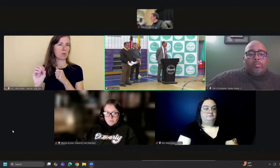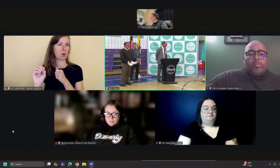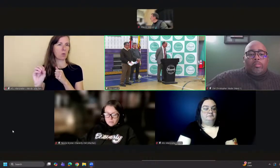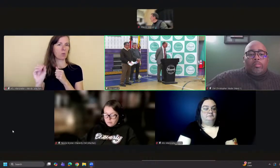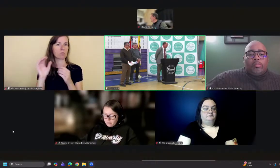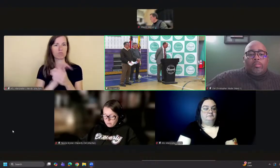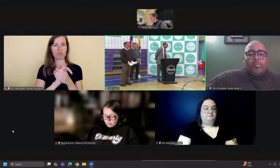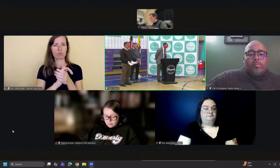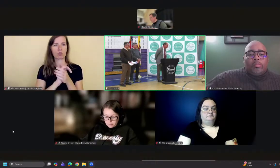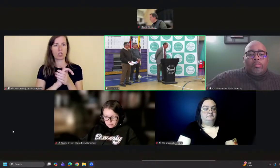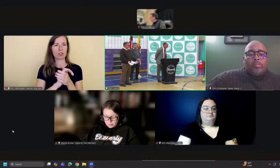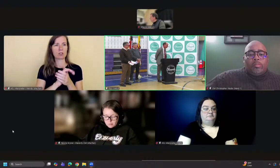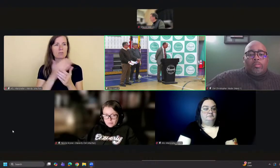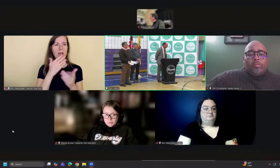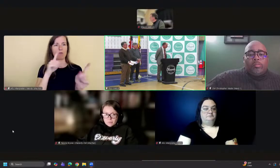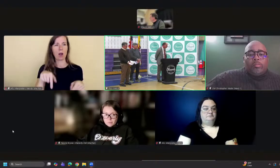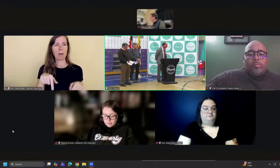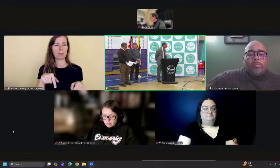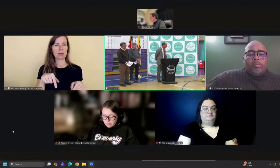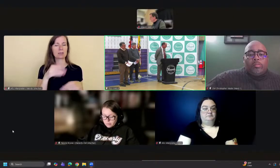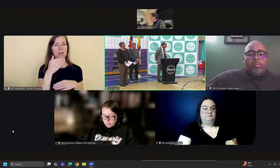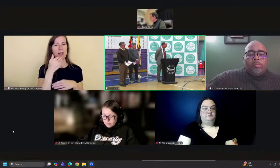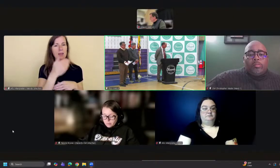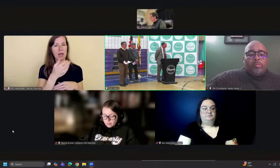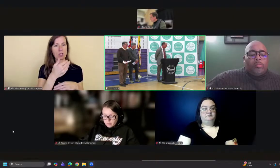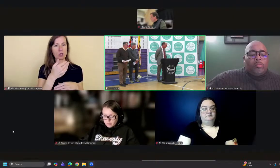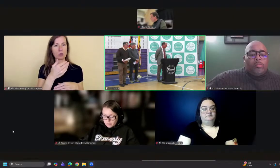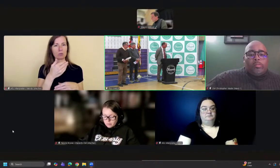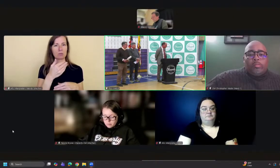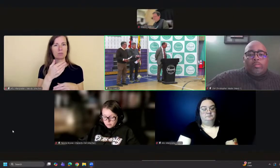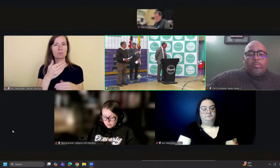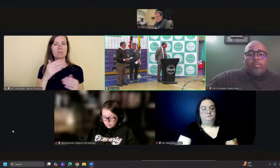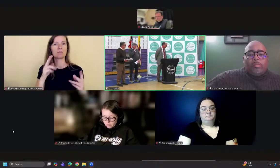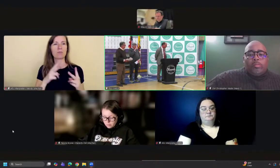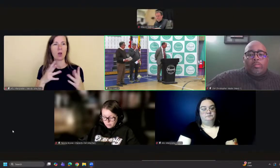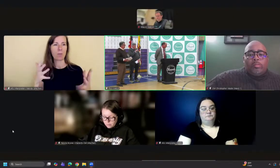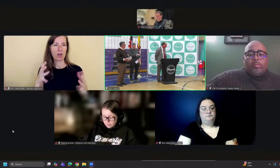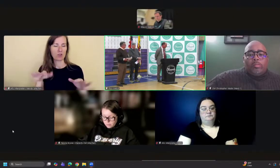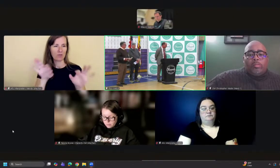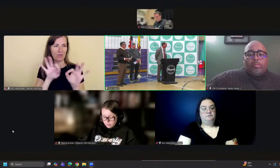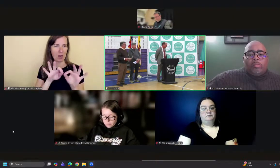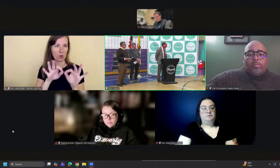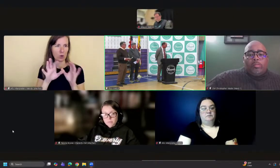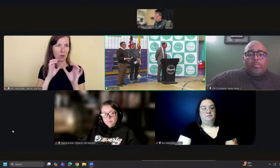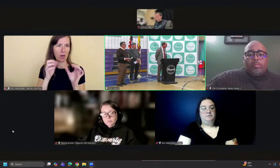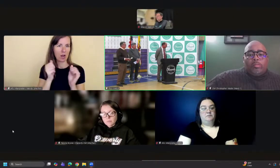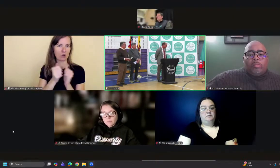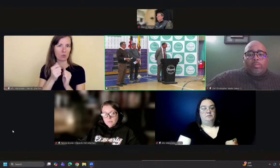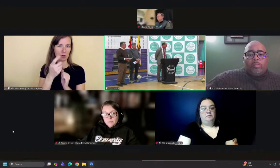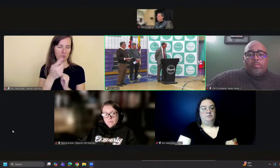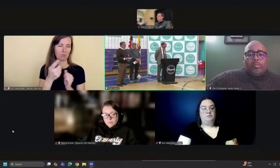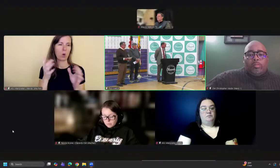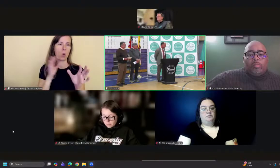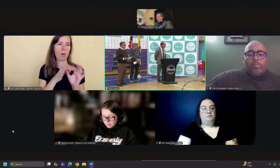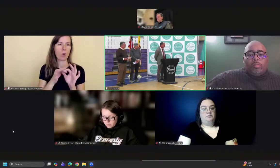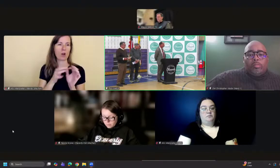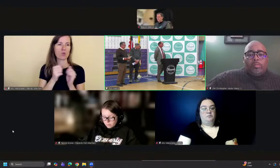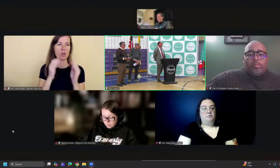Congratulations. Thank you for coming. Thank you, Mr. Mayor, members of the council. We very much value the communication and cooperation with the town.